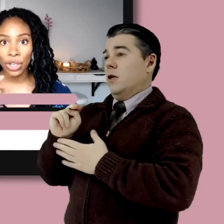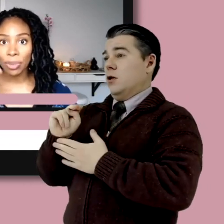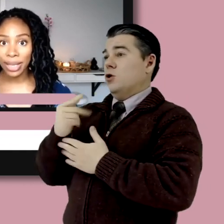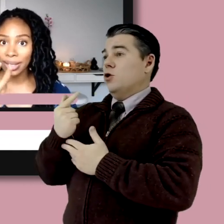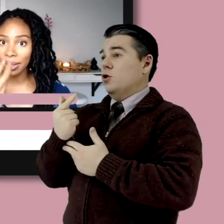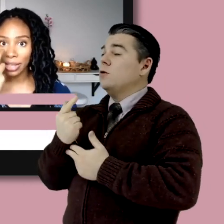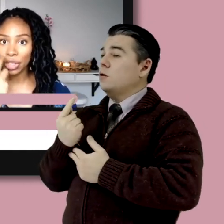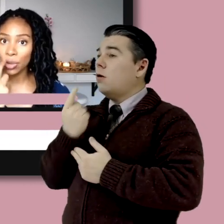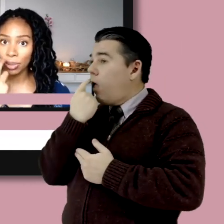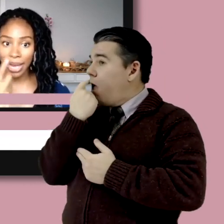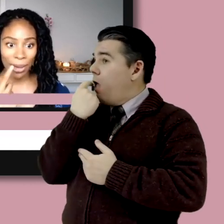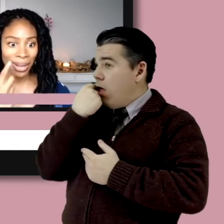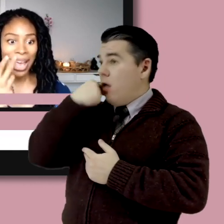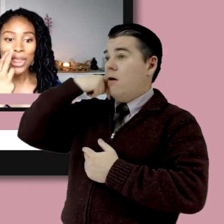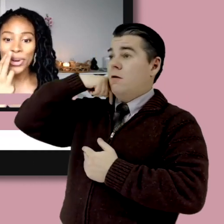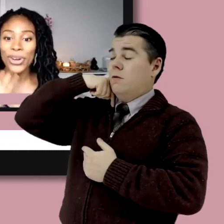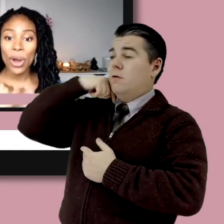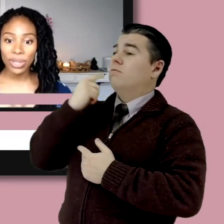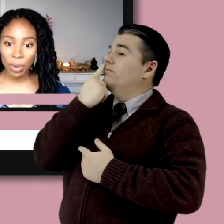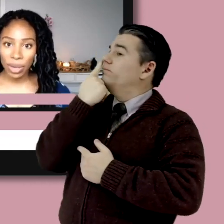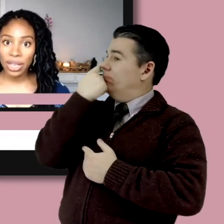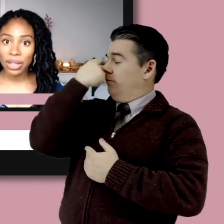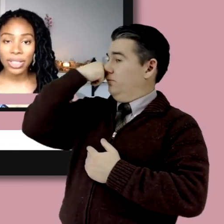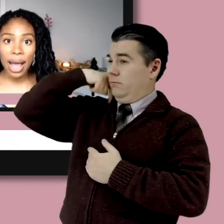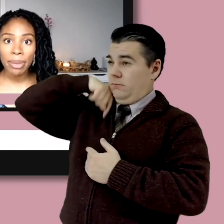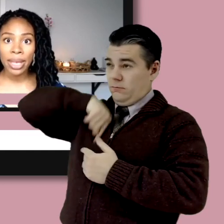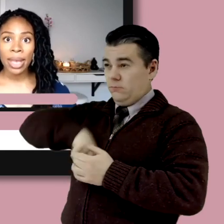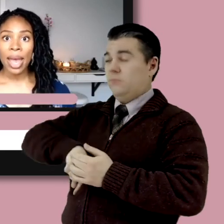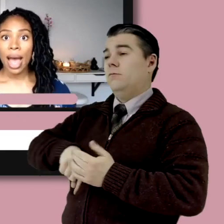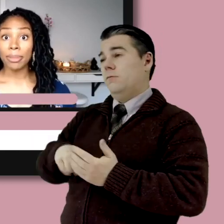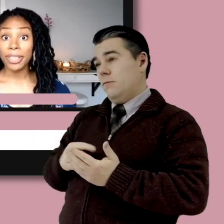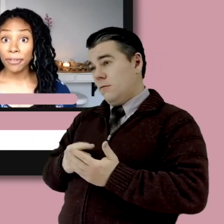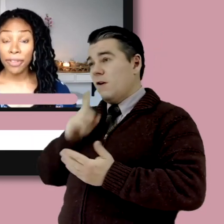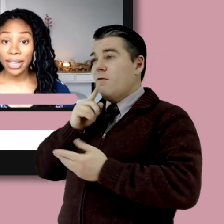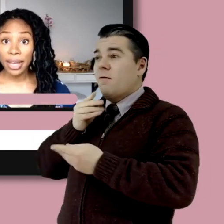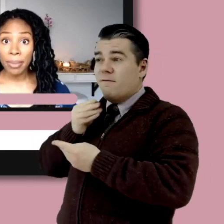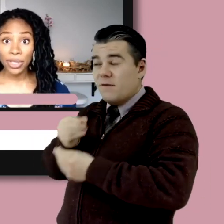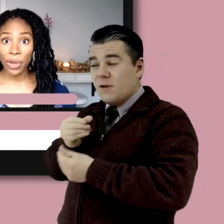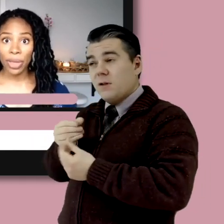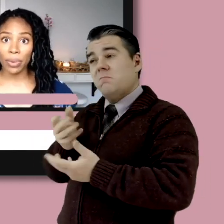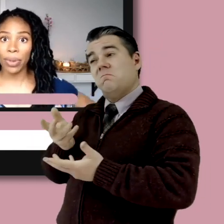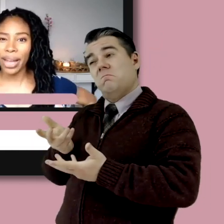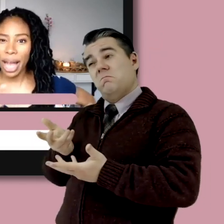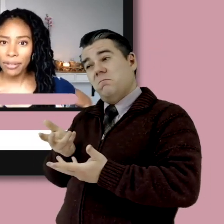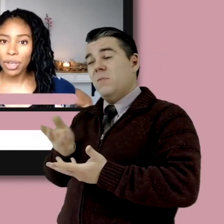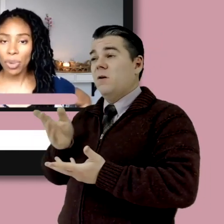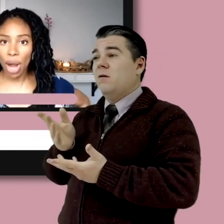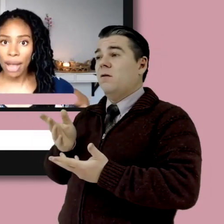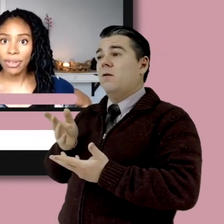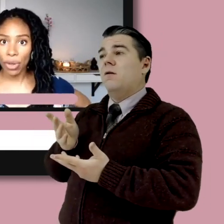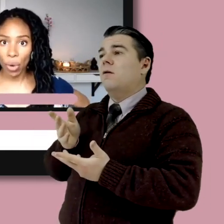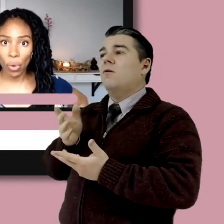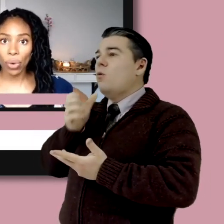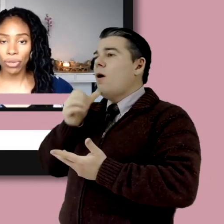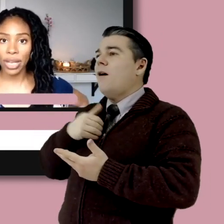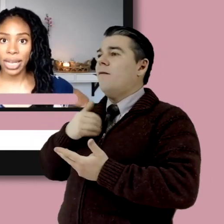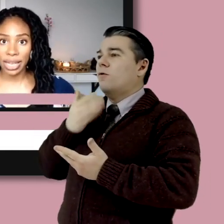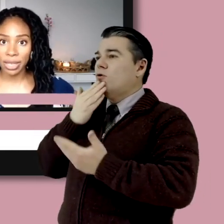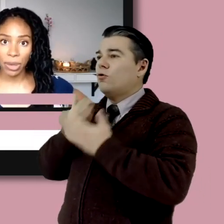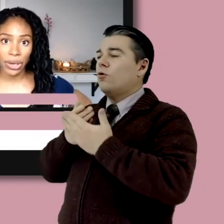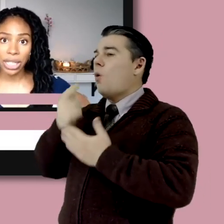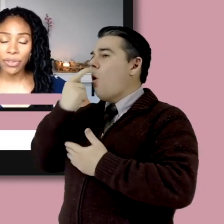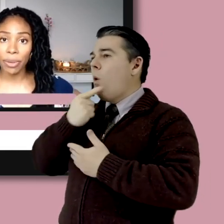NG tube, basically a tube down their nose that went to their tummy to feed them. So they were like kind of deprived of the oral